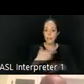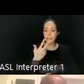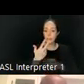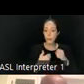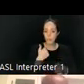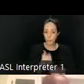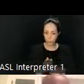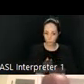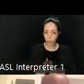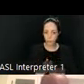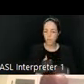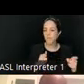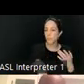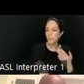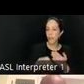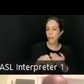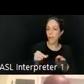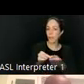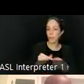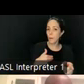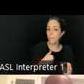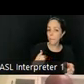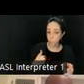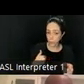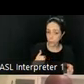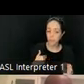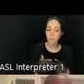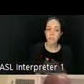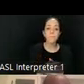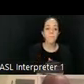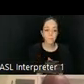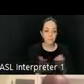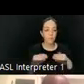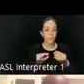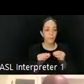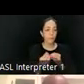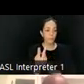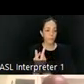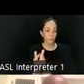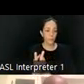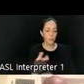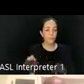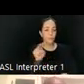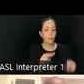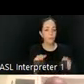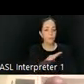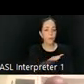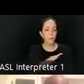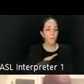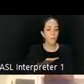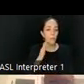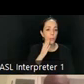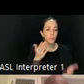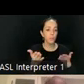Members of the new Oversight Advisory Board shall serve at least 3 years. Number two, the Oversight Board will serve